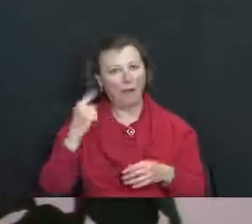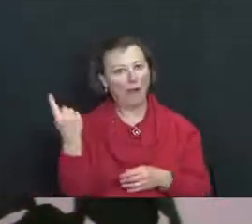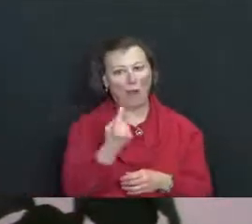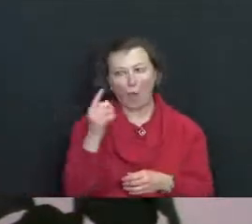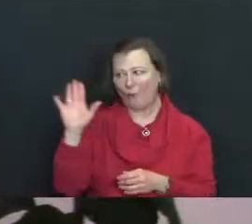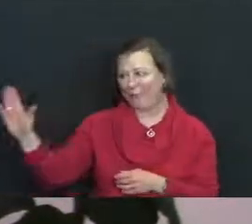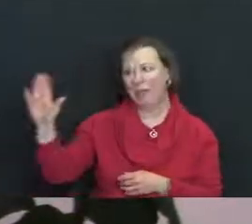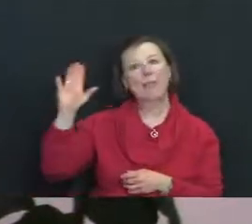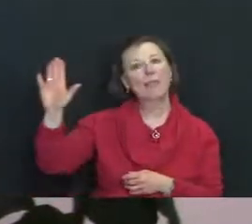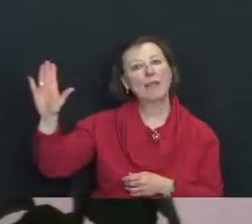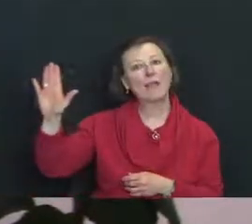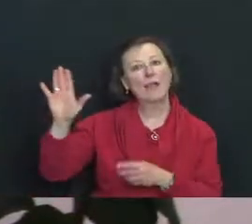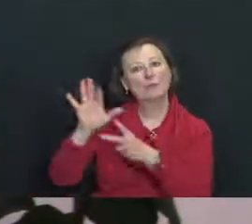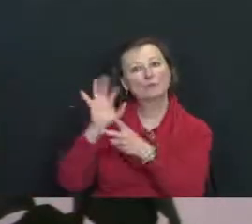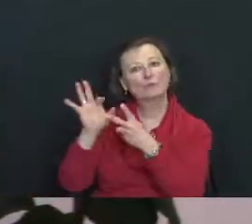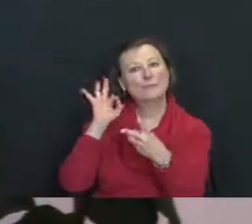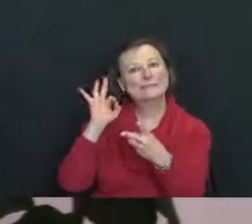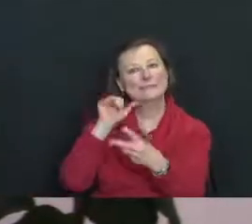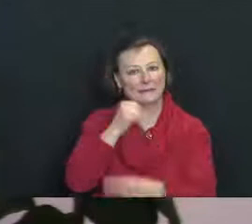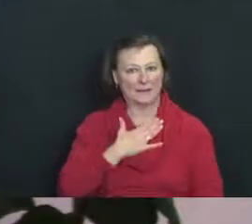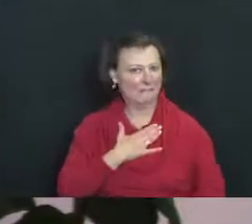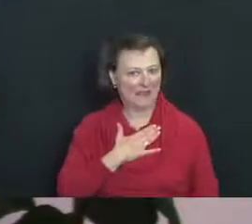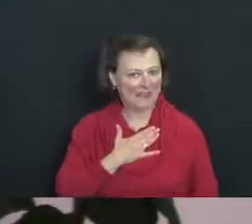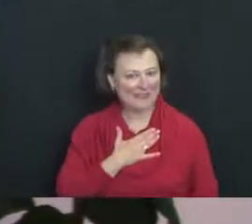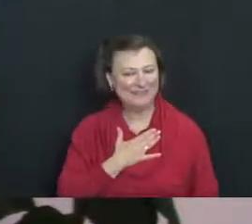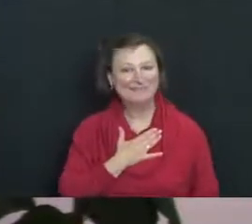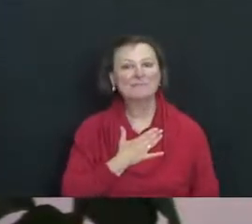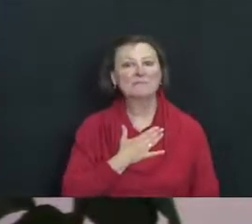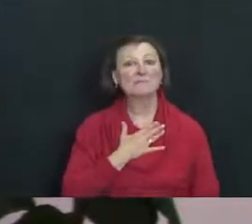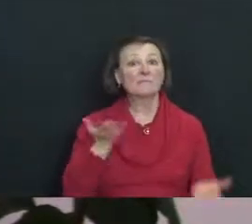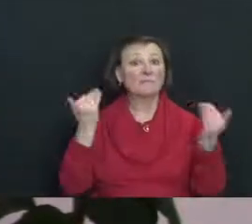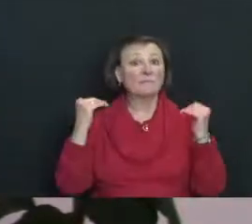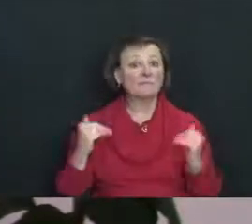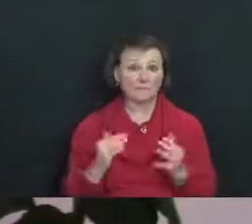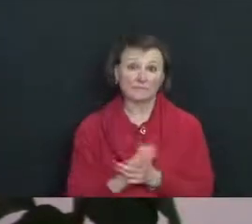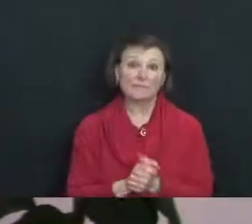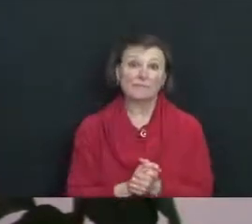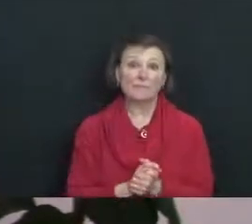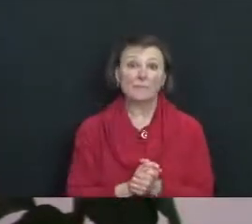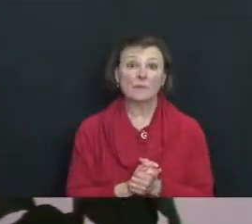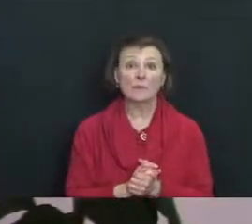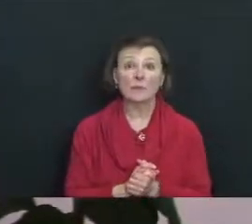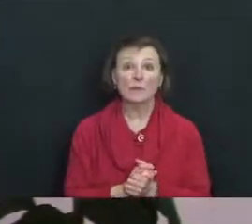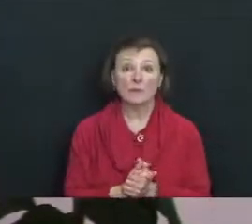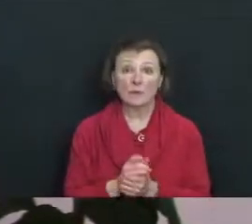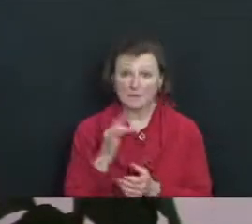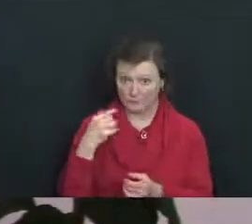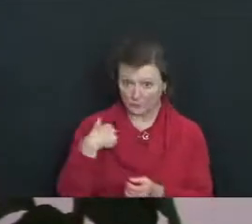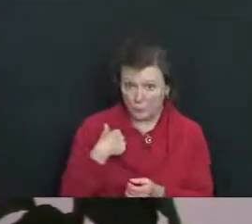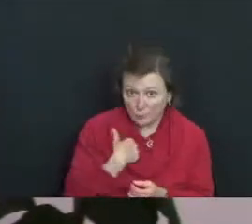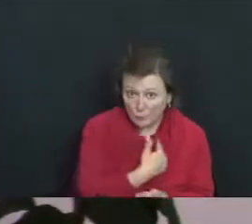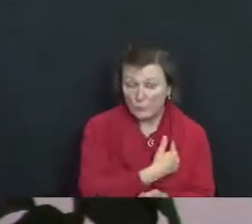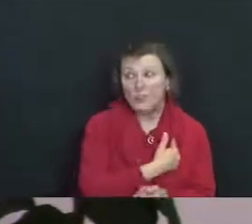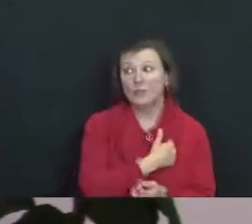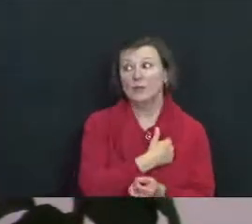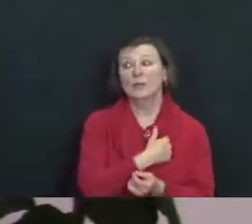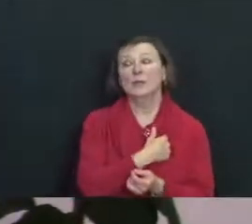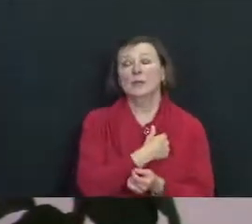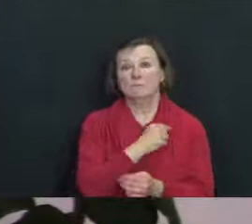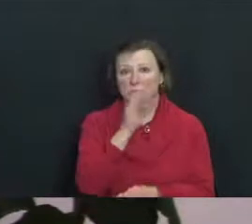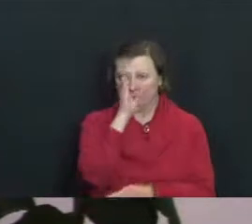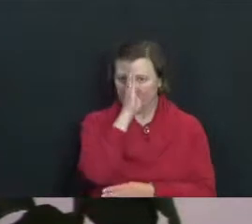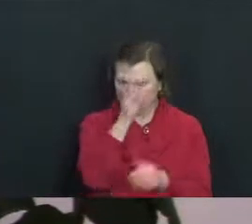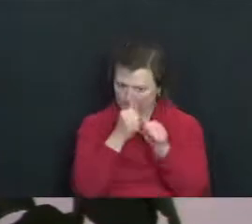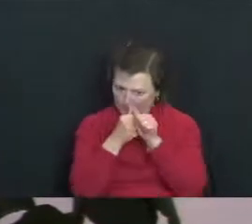their choice, not mine. And so, when we're being true to our free